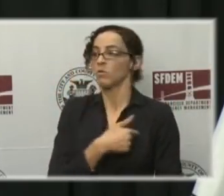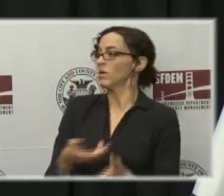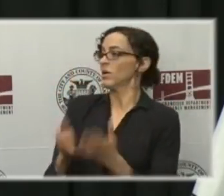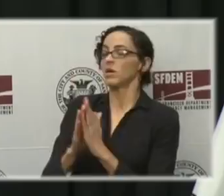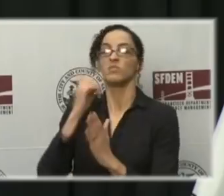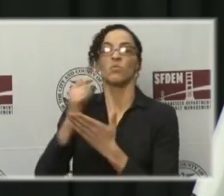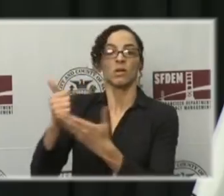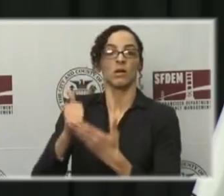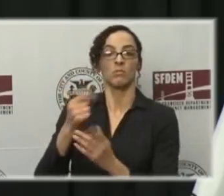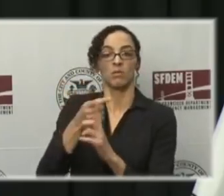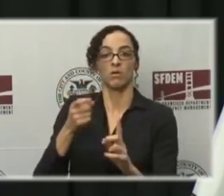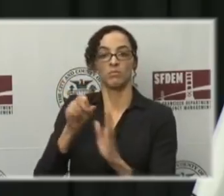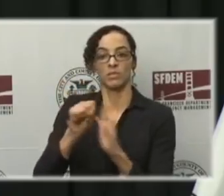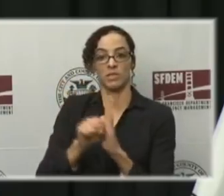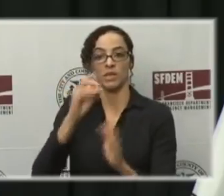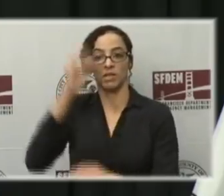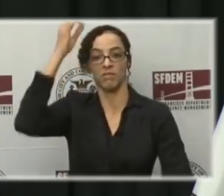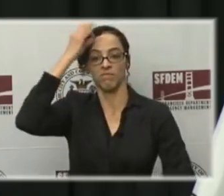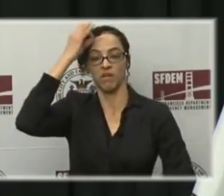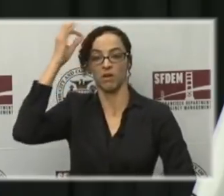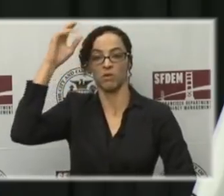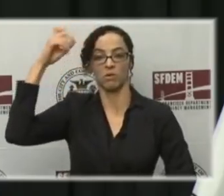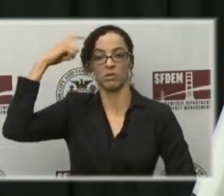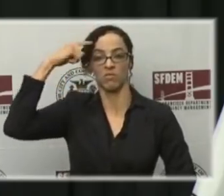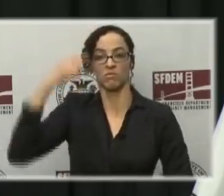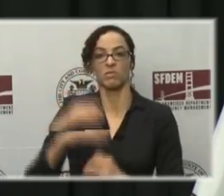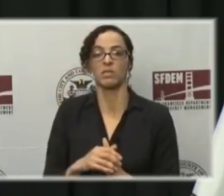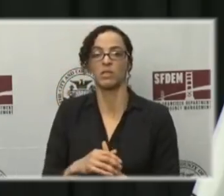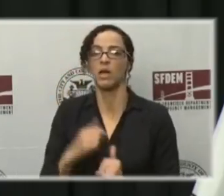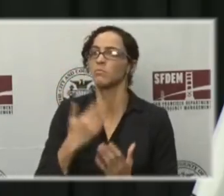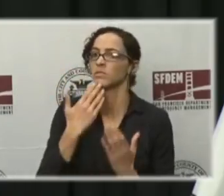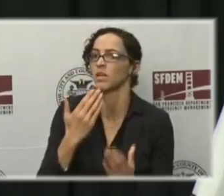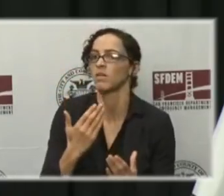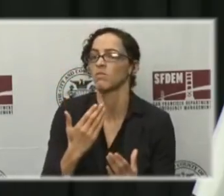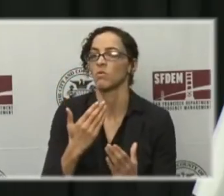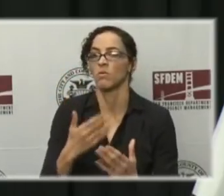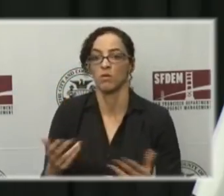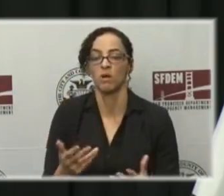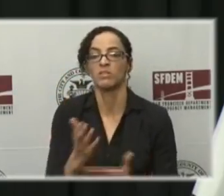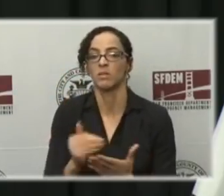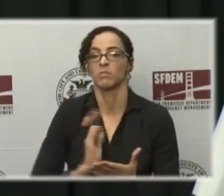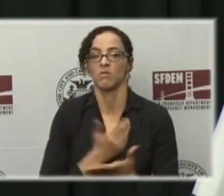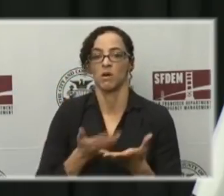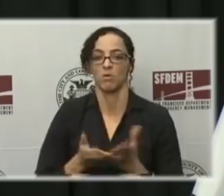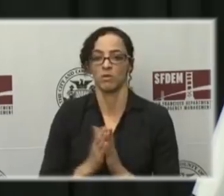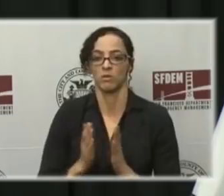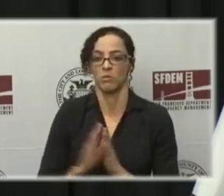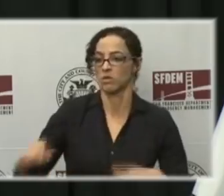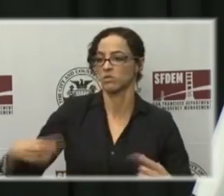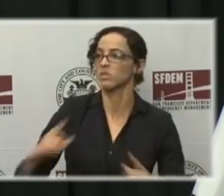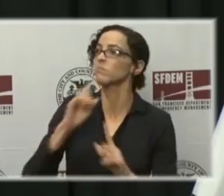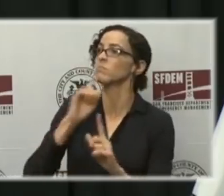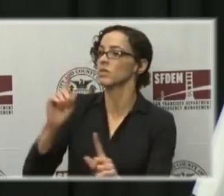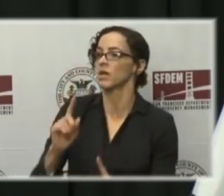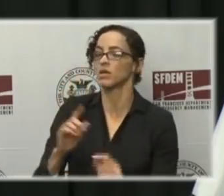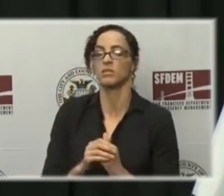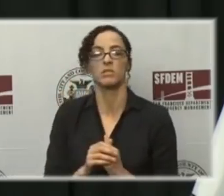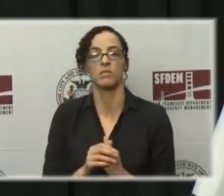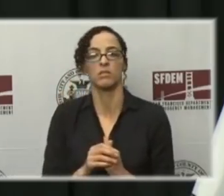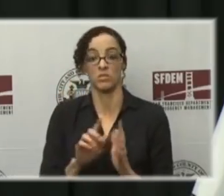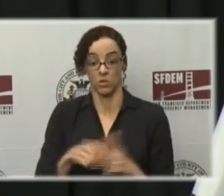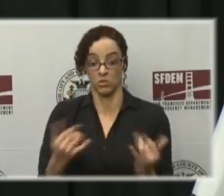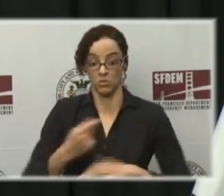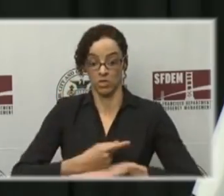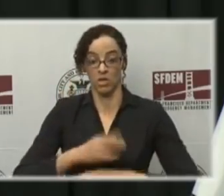thankful that some of our requests are starting to be answered. As of today, infection control nurses from the